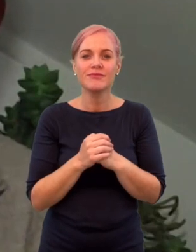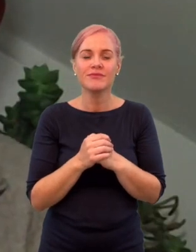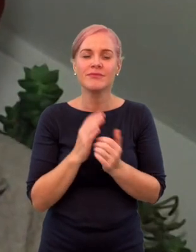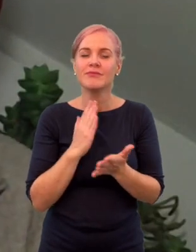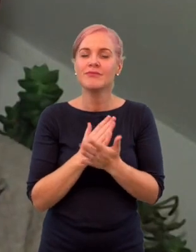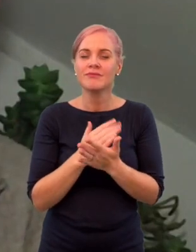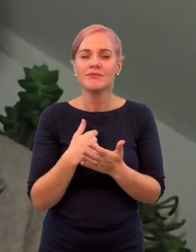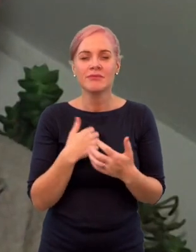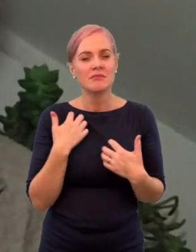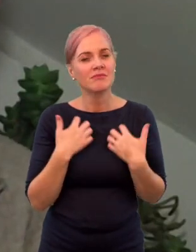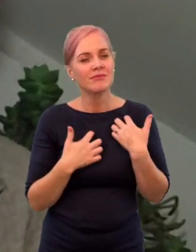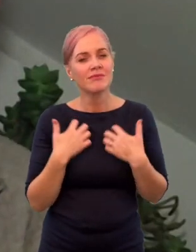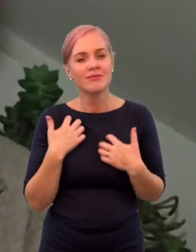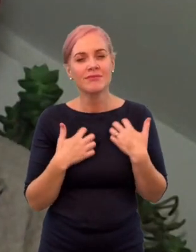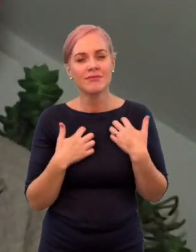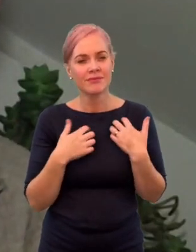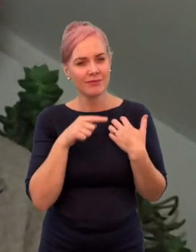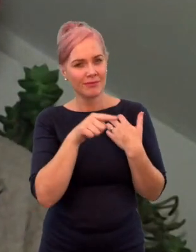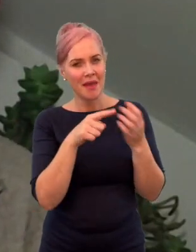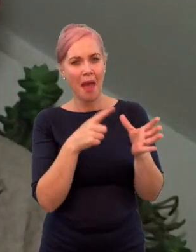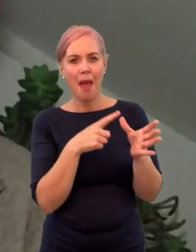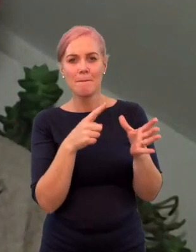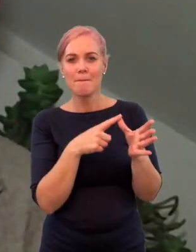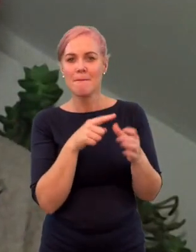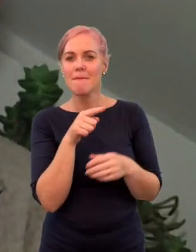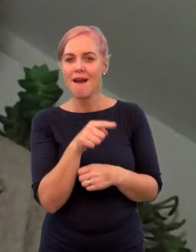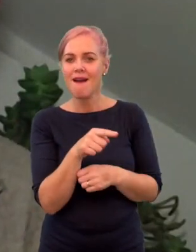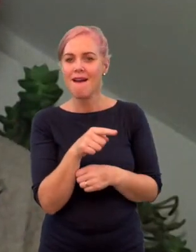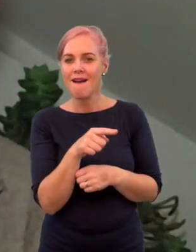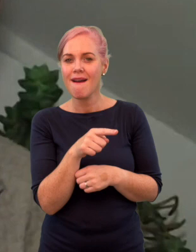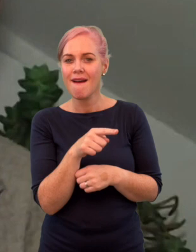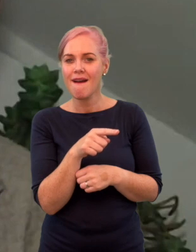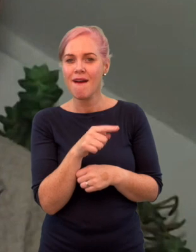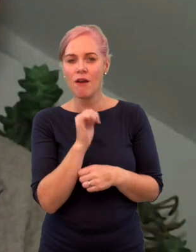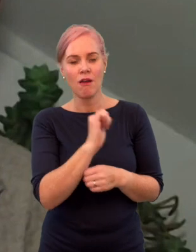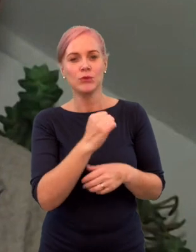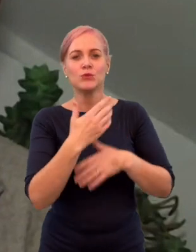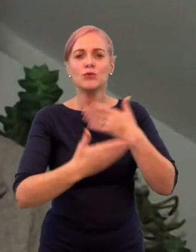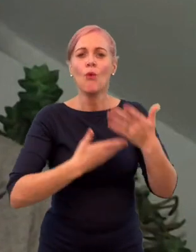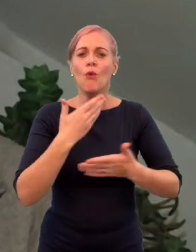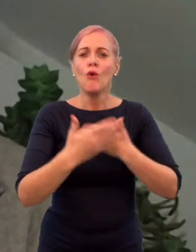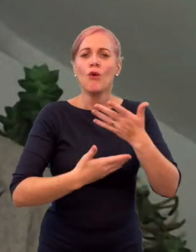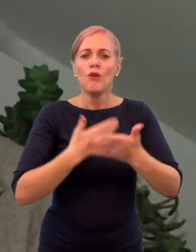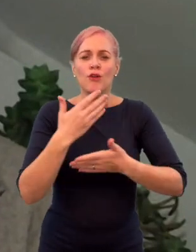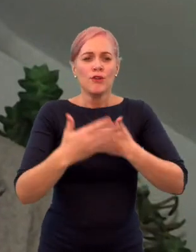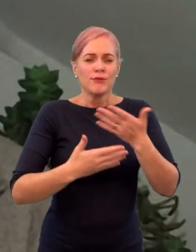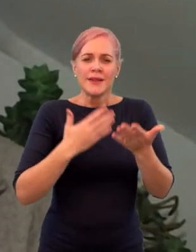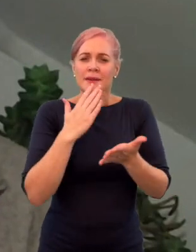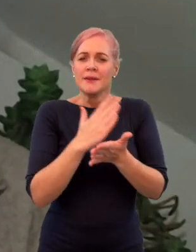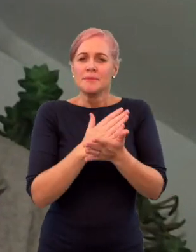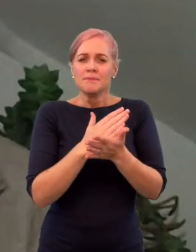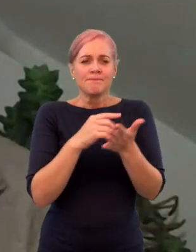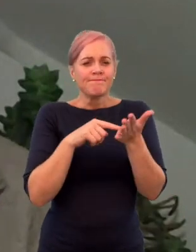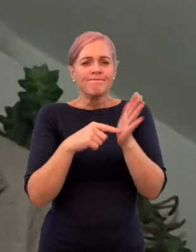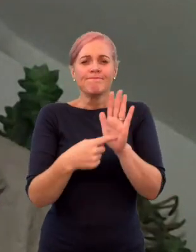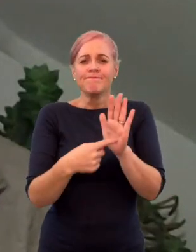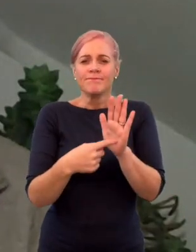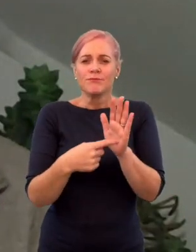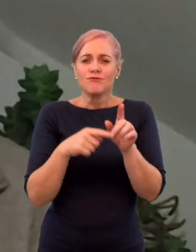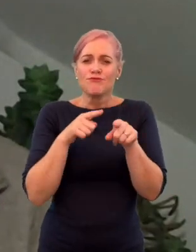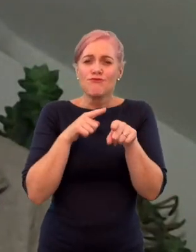So yeah, I was really interested in how Amber, her story is very much one of trying to,